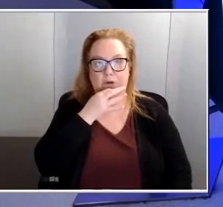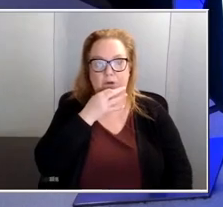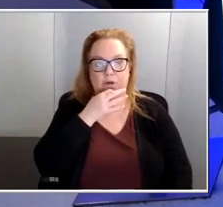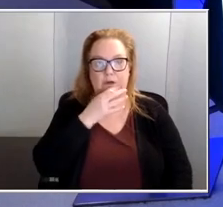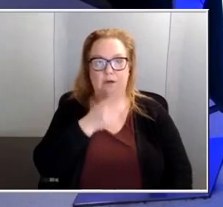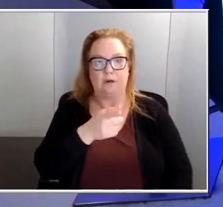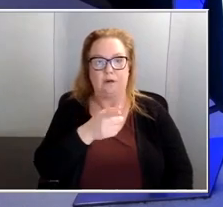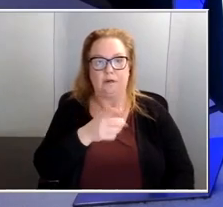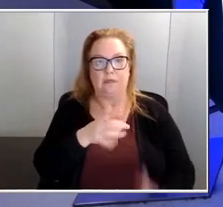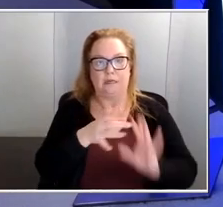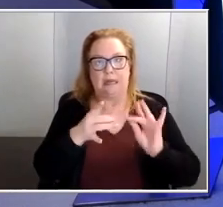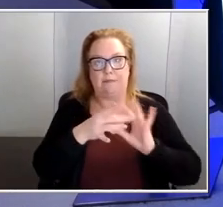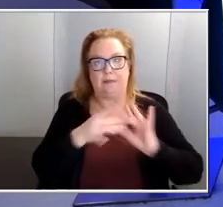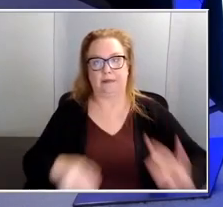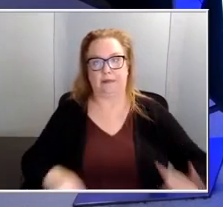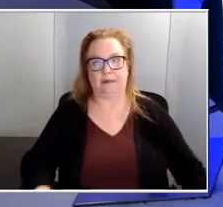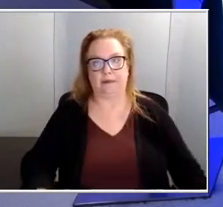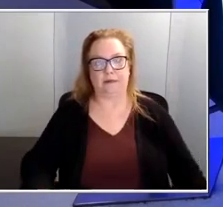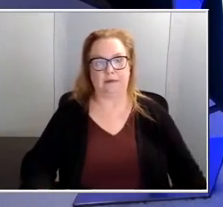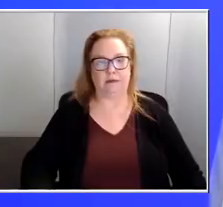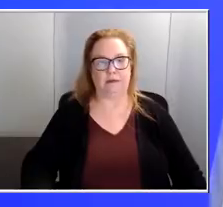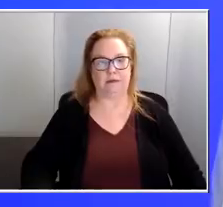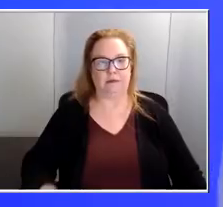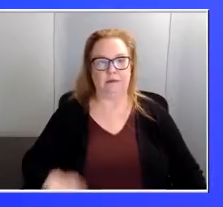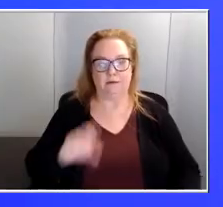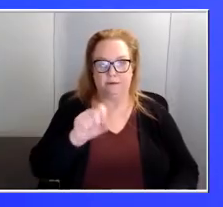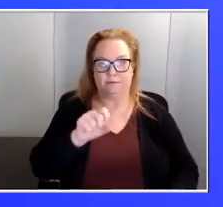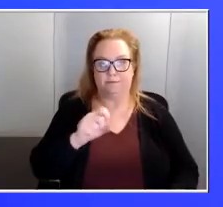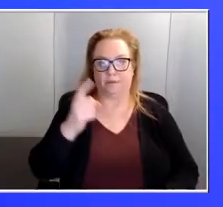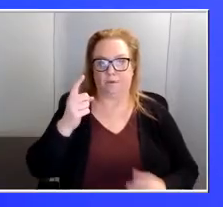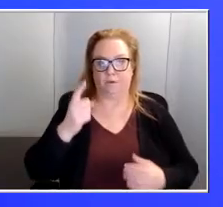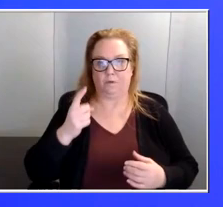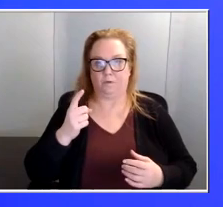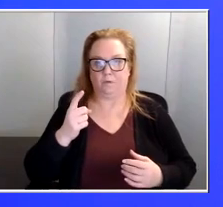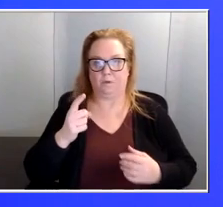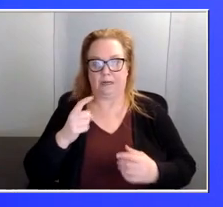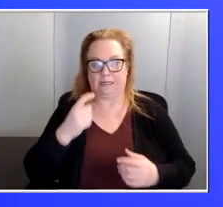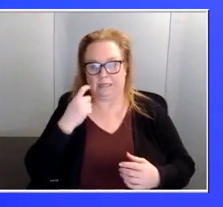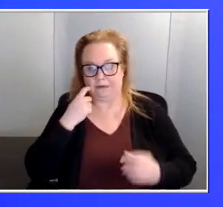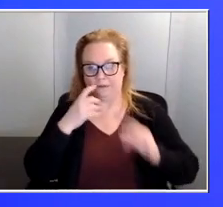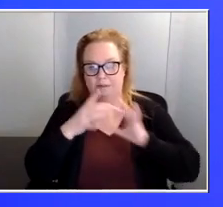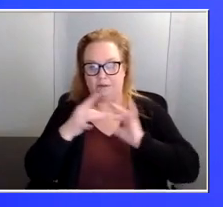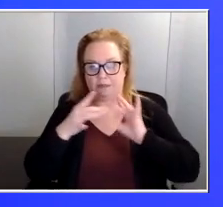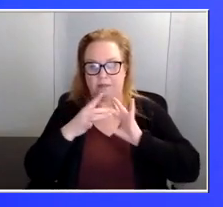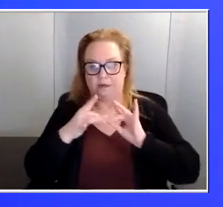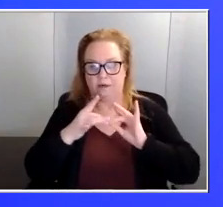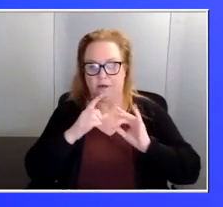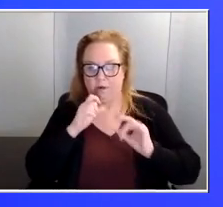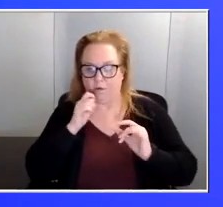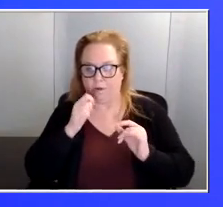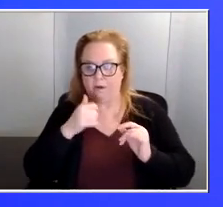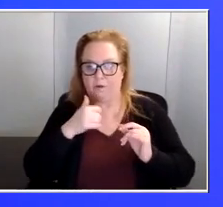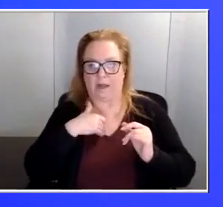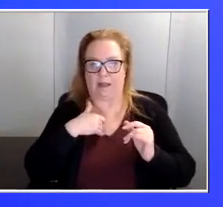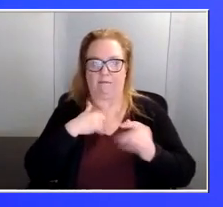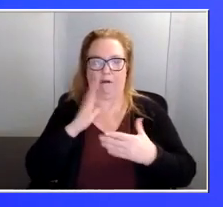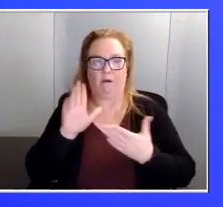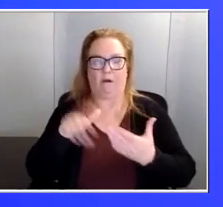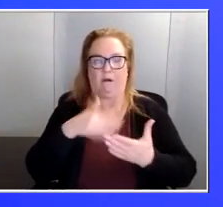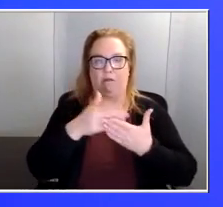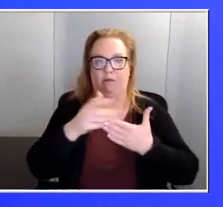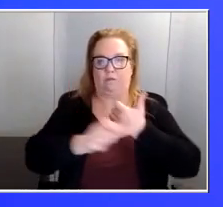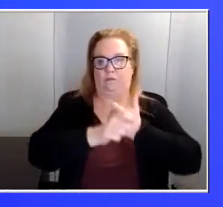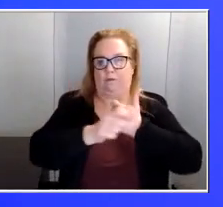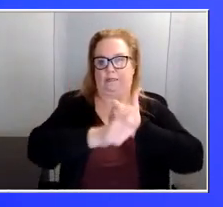to comment further. Yeah, sir. I mean, one of the, as Dr. McGuirk say, like, we don't have really the definition of risk, you know,